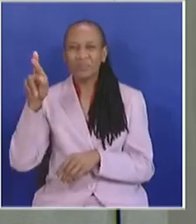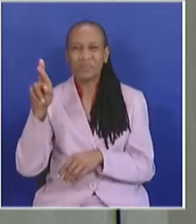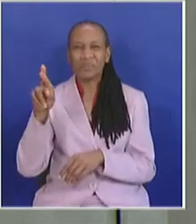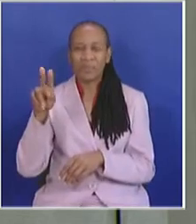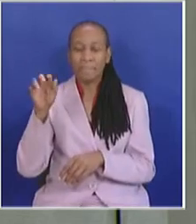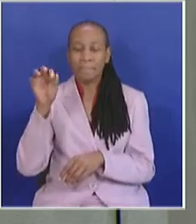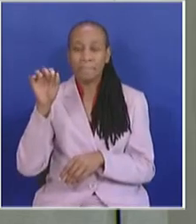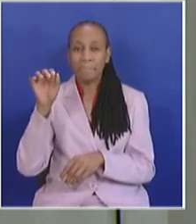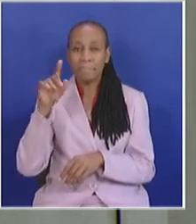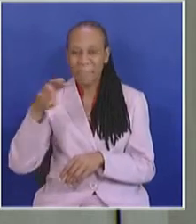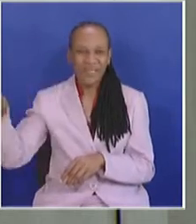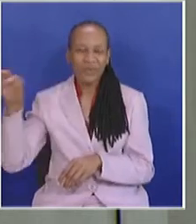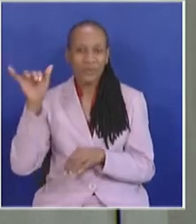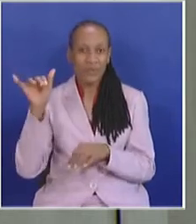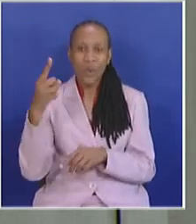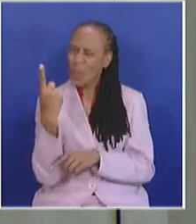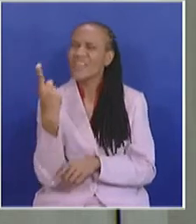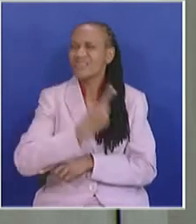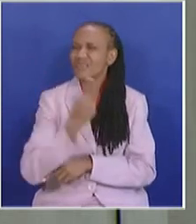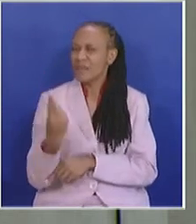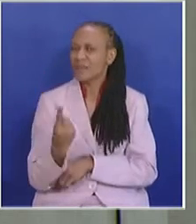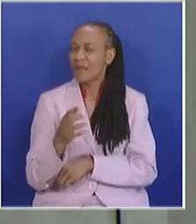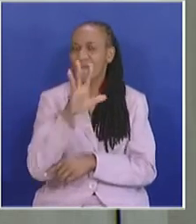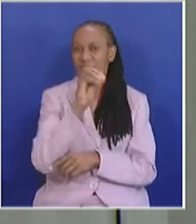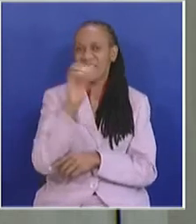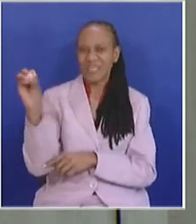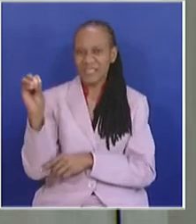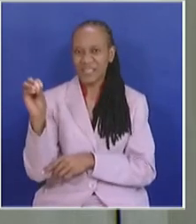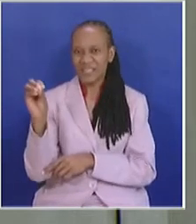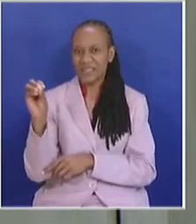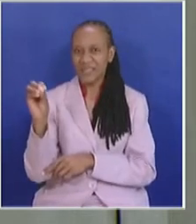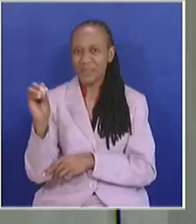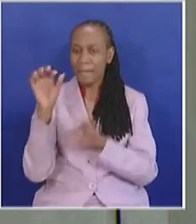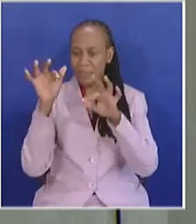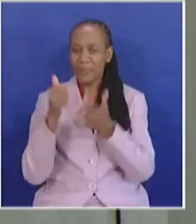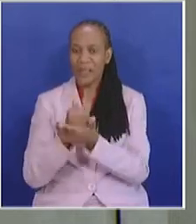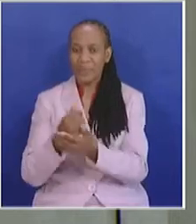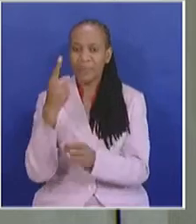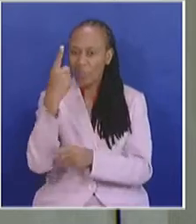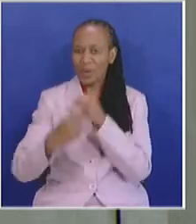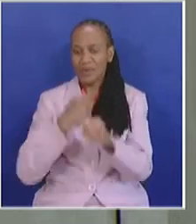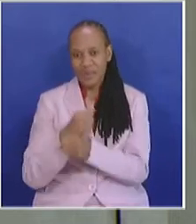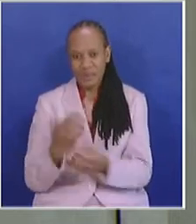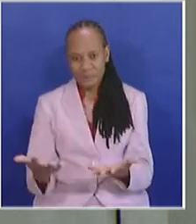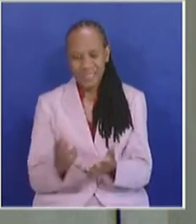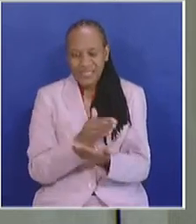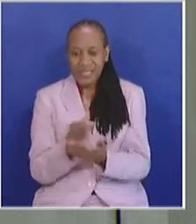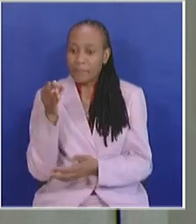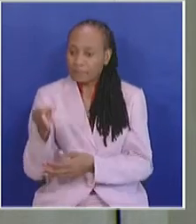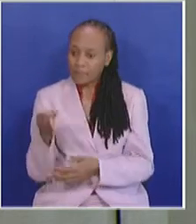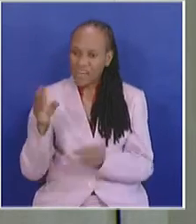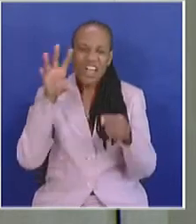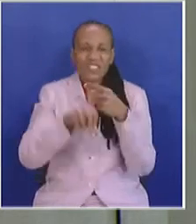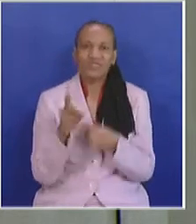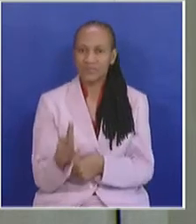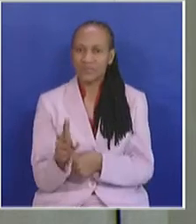and 550 million passenger trips annually. Some of the biggest passenger rail achievements